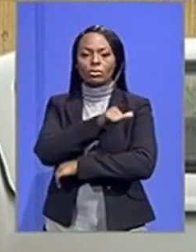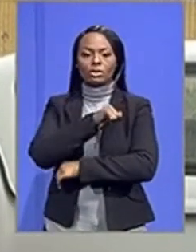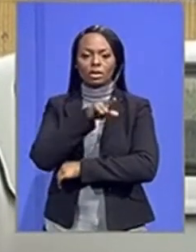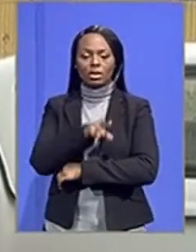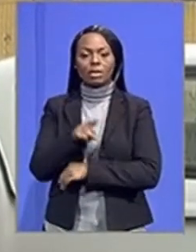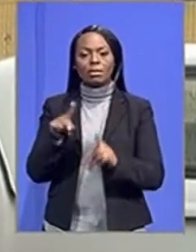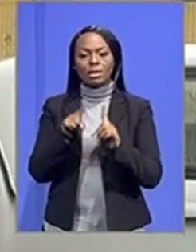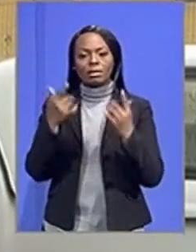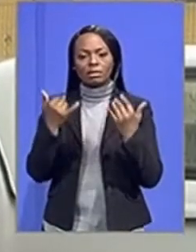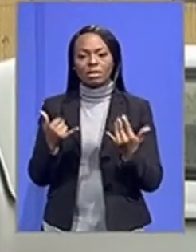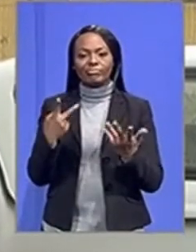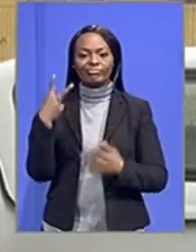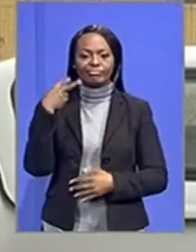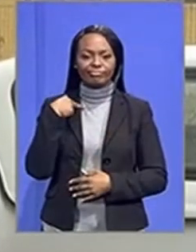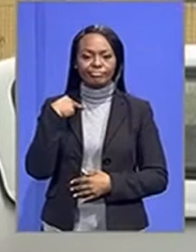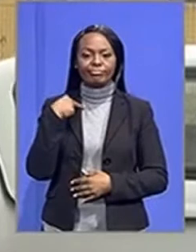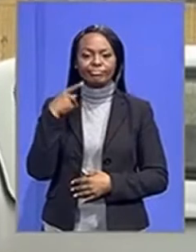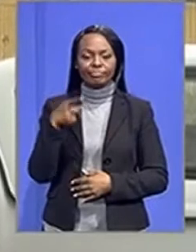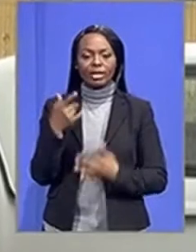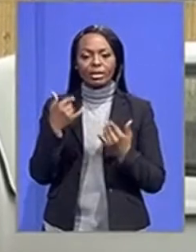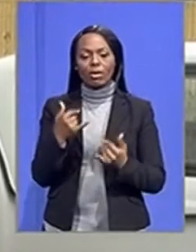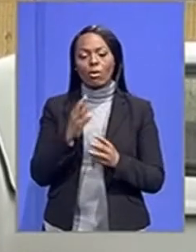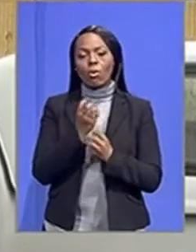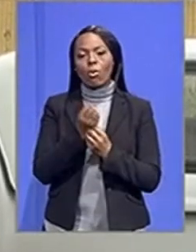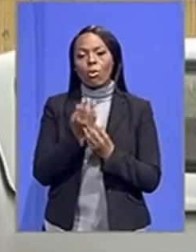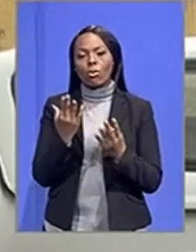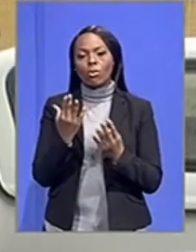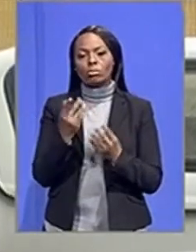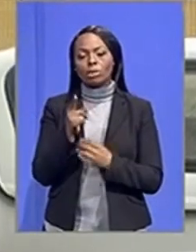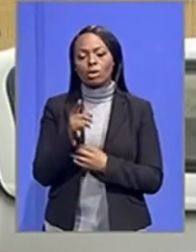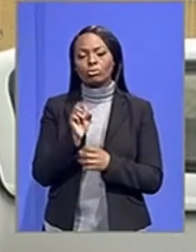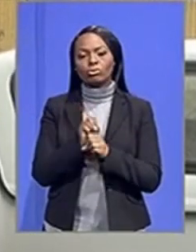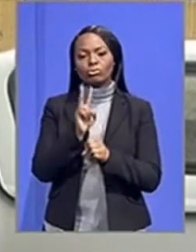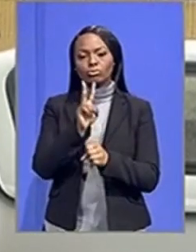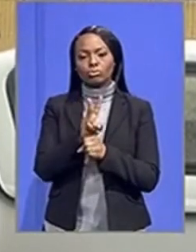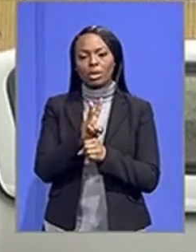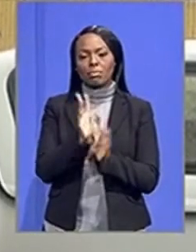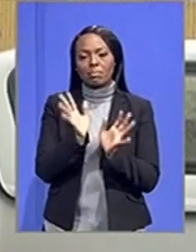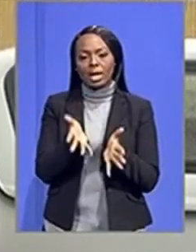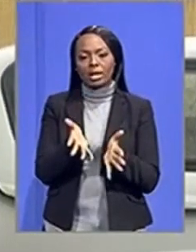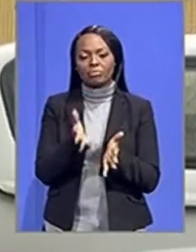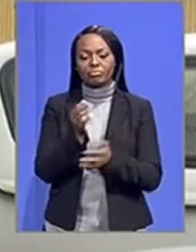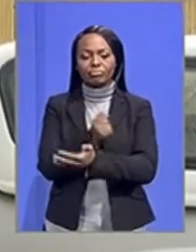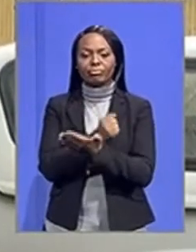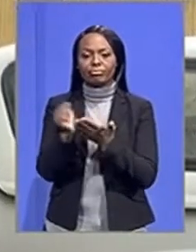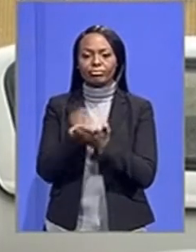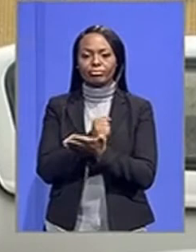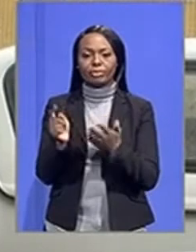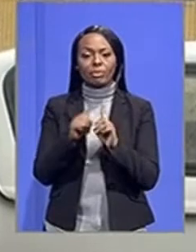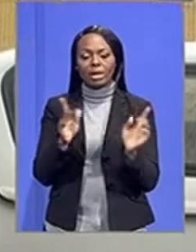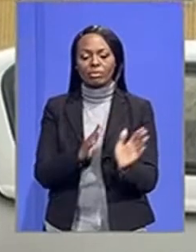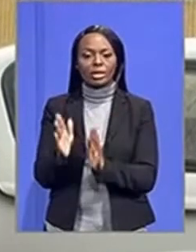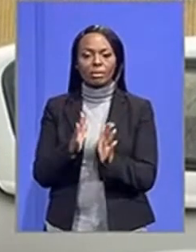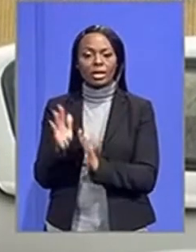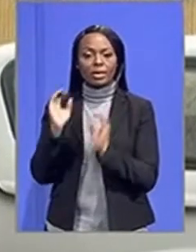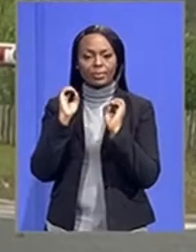ita sefoletse ke fela ba le 20 ba ba letlelelwang go entiwa kwa ntle ga dithulaganyo. Fela ene ya re ka